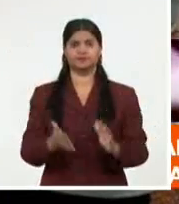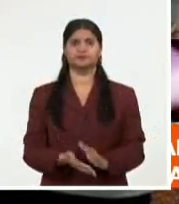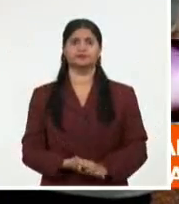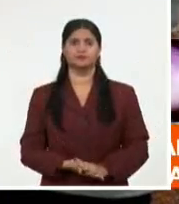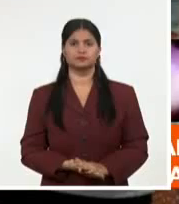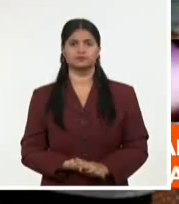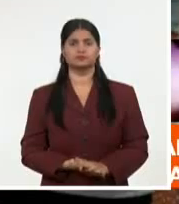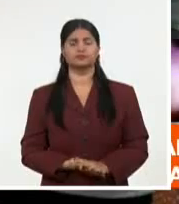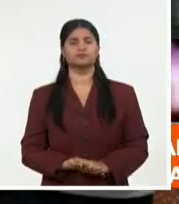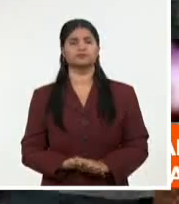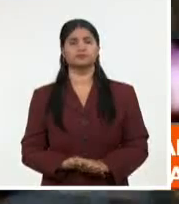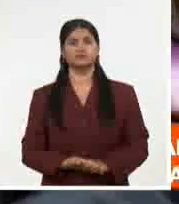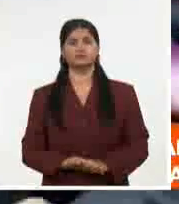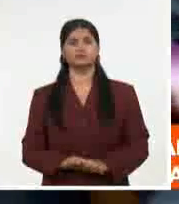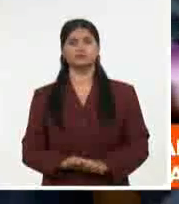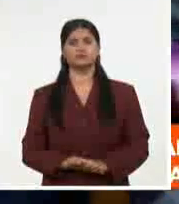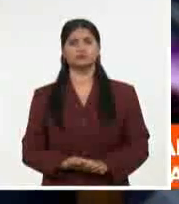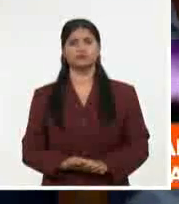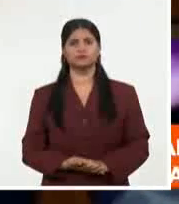Thank you very much.